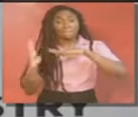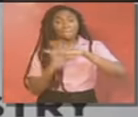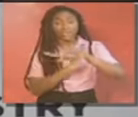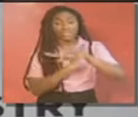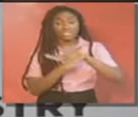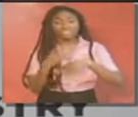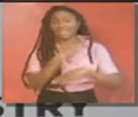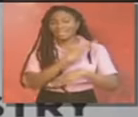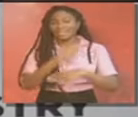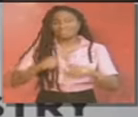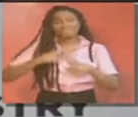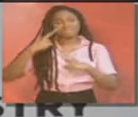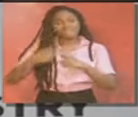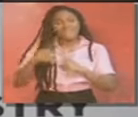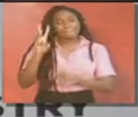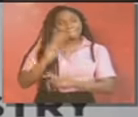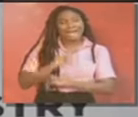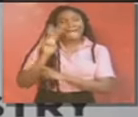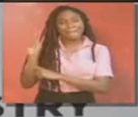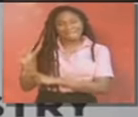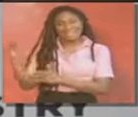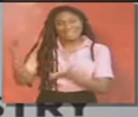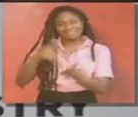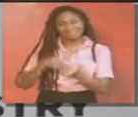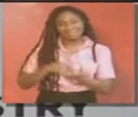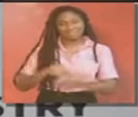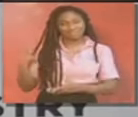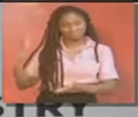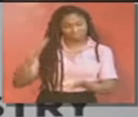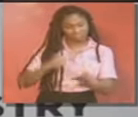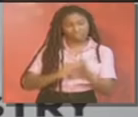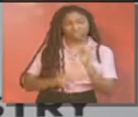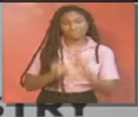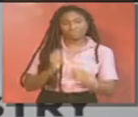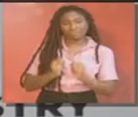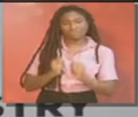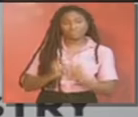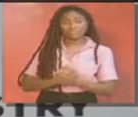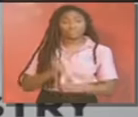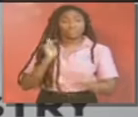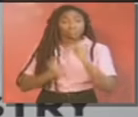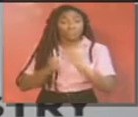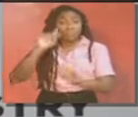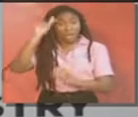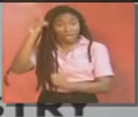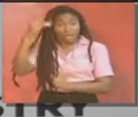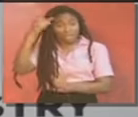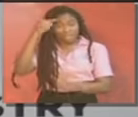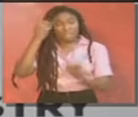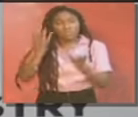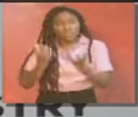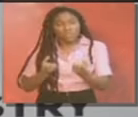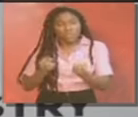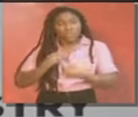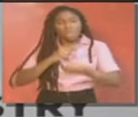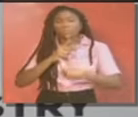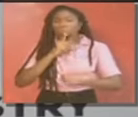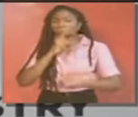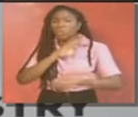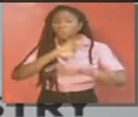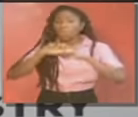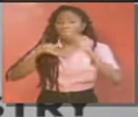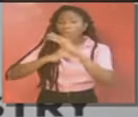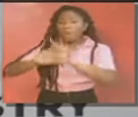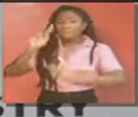April 21st, Miami. The government of Trinidad and Tobago is committed to ensure that all returning